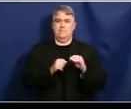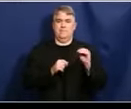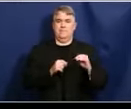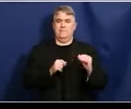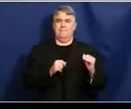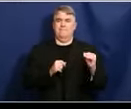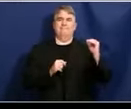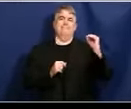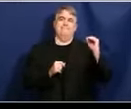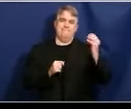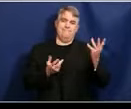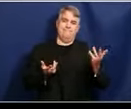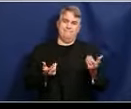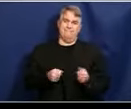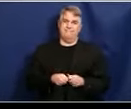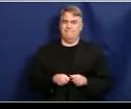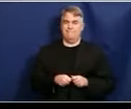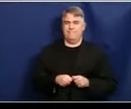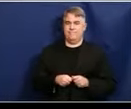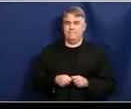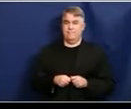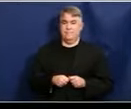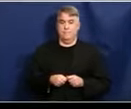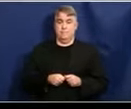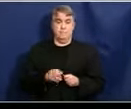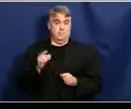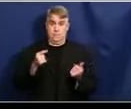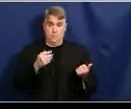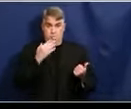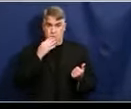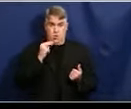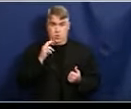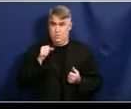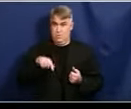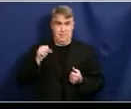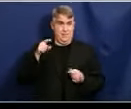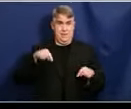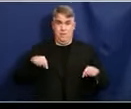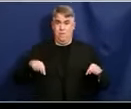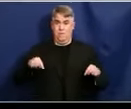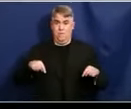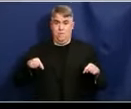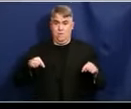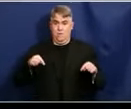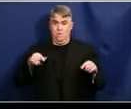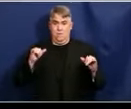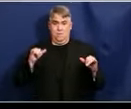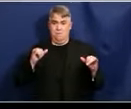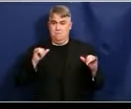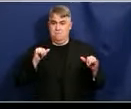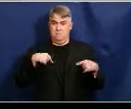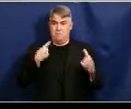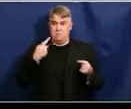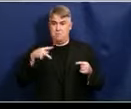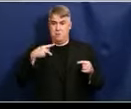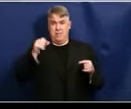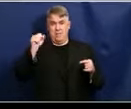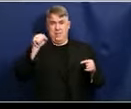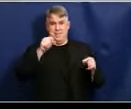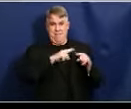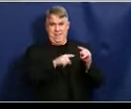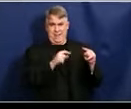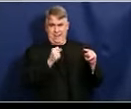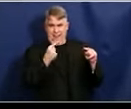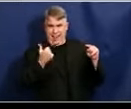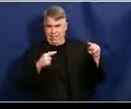higher. But this is good news for the county. We are still in purple, but our other 2 metrics are in the orange